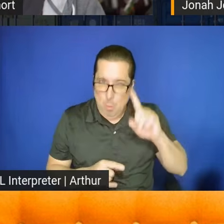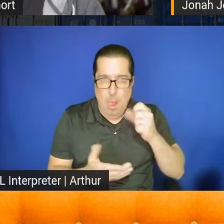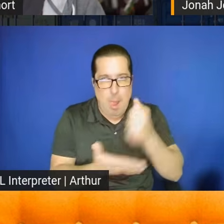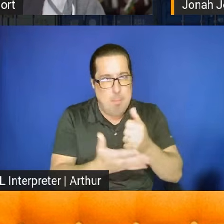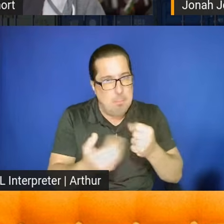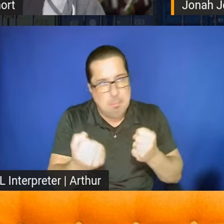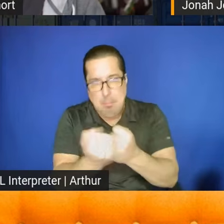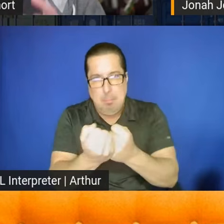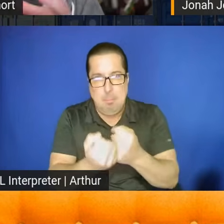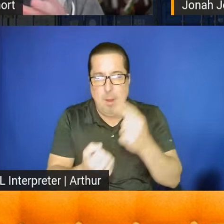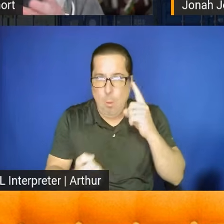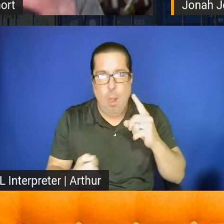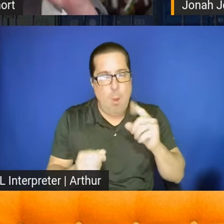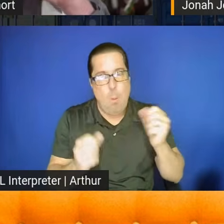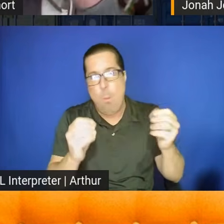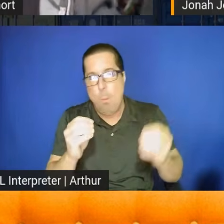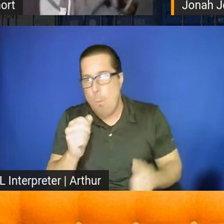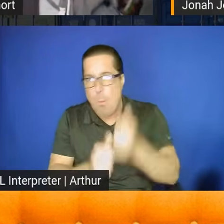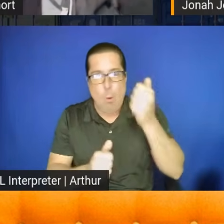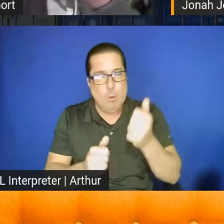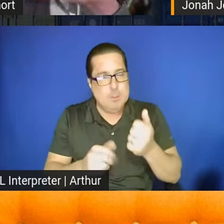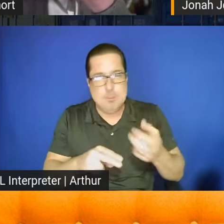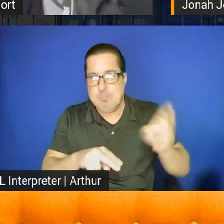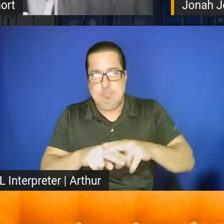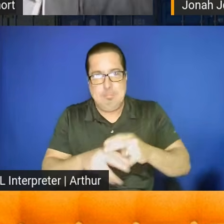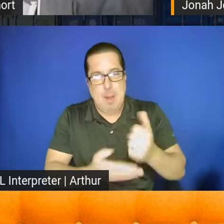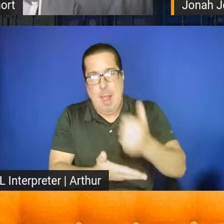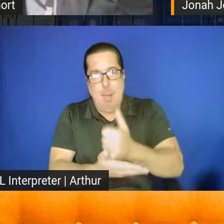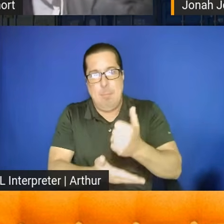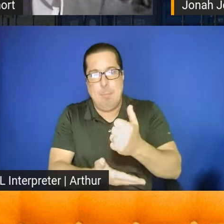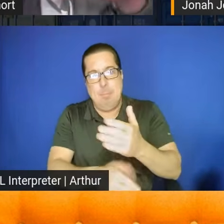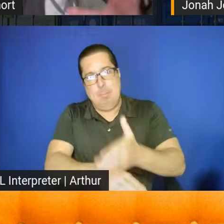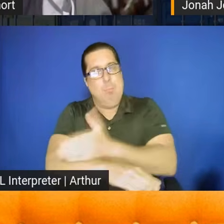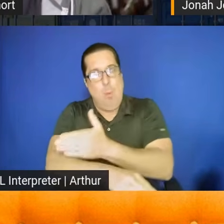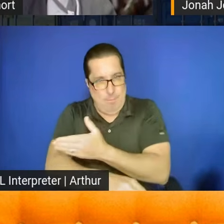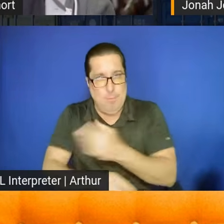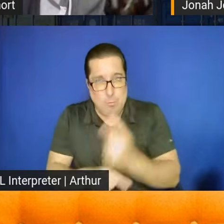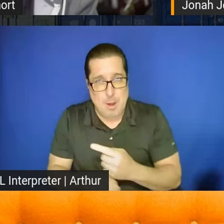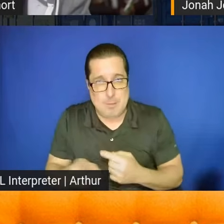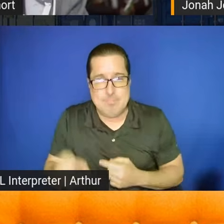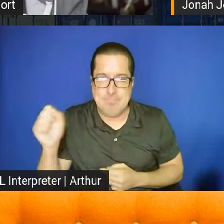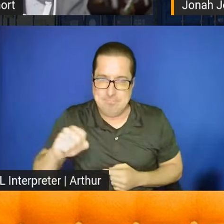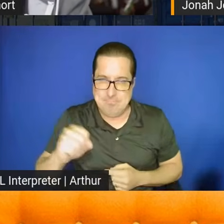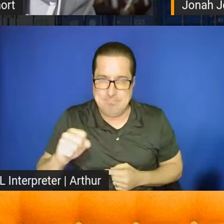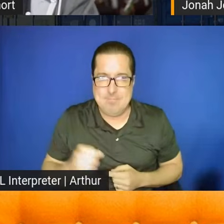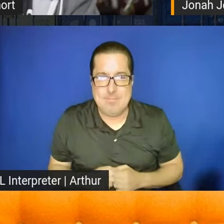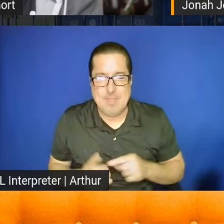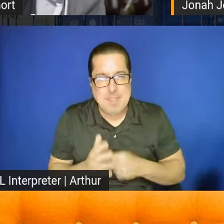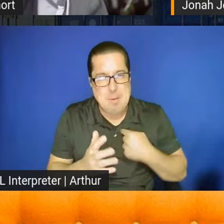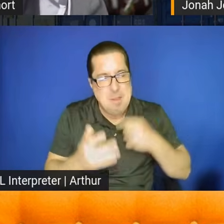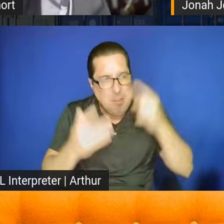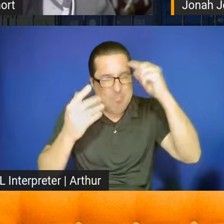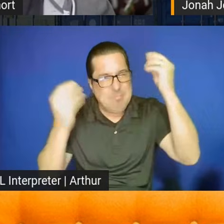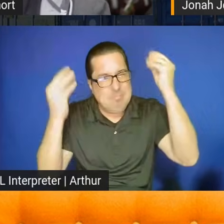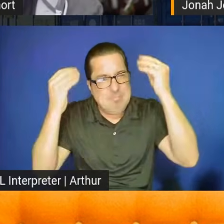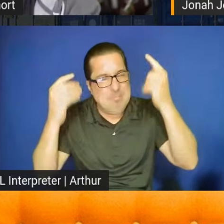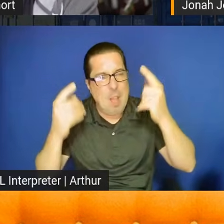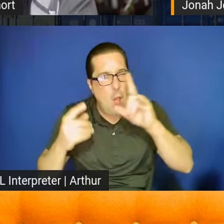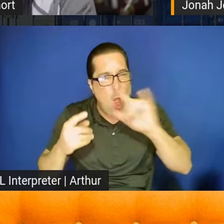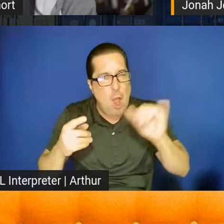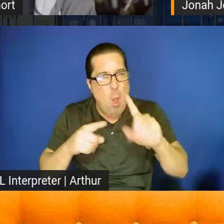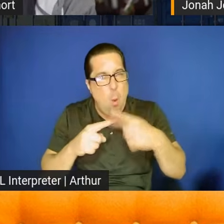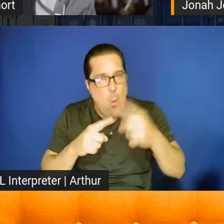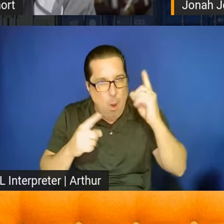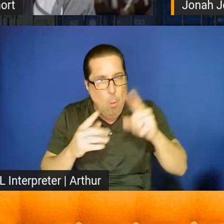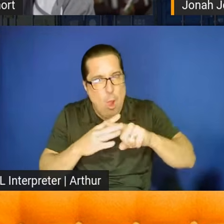announcing what we're starting off with yet? I forget. Like, the future and now kind of thing always gets fuzzy in my head sometimes. Right. This